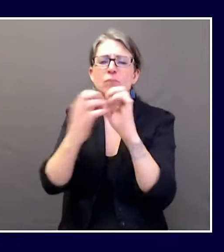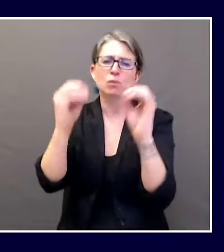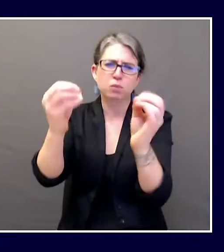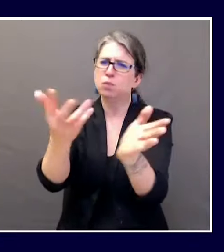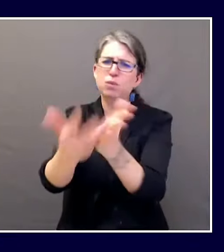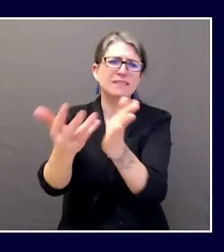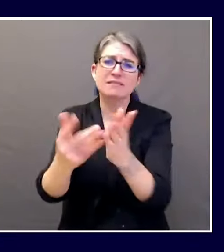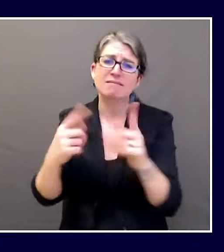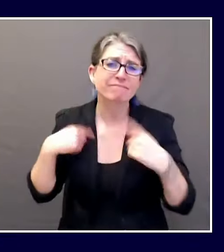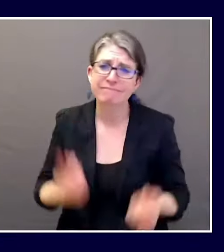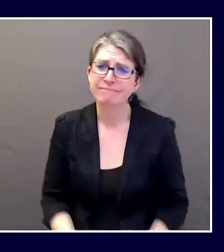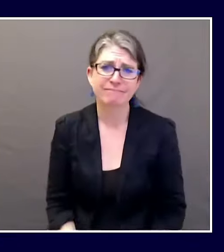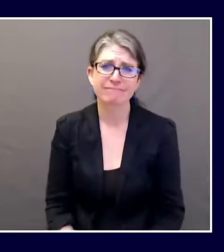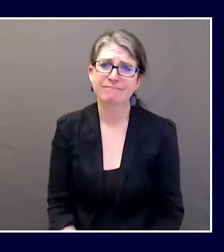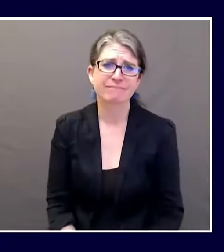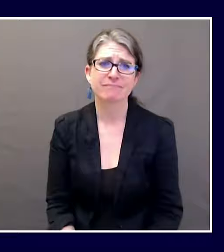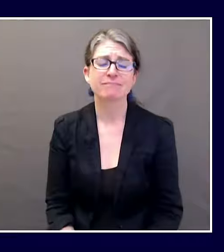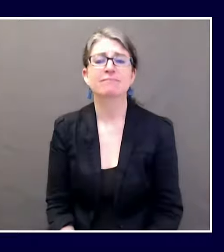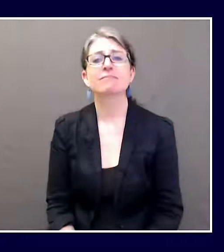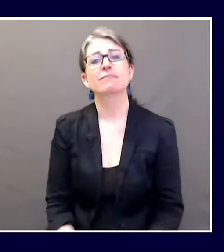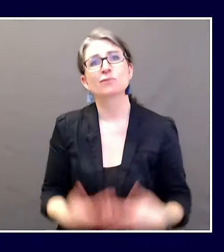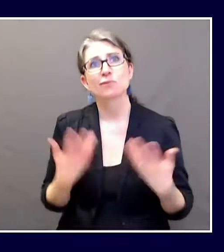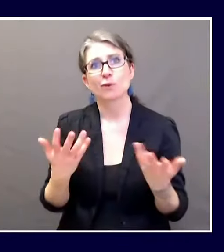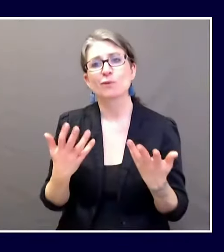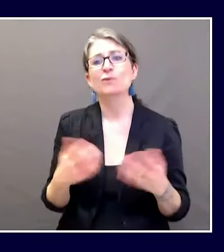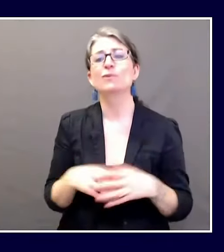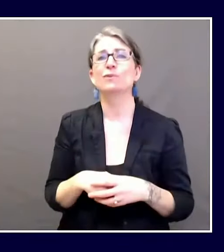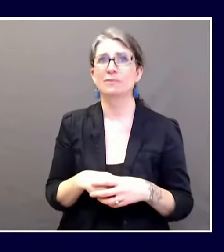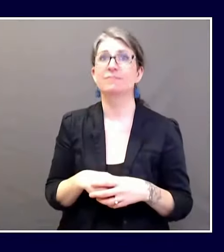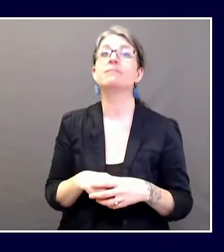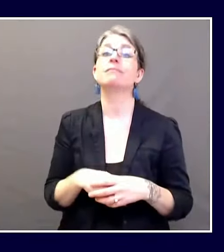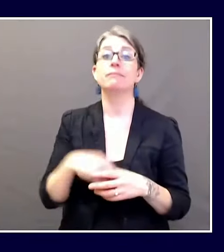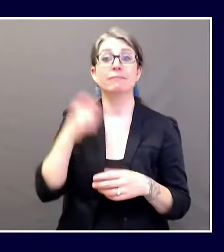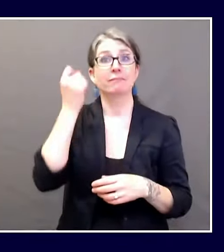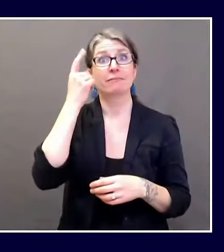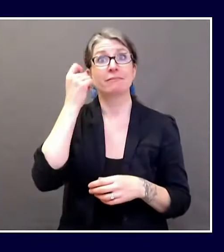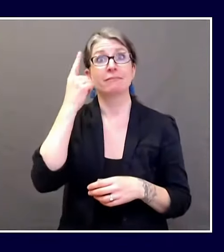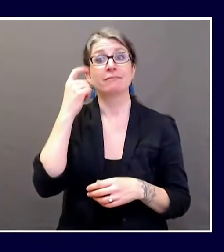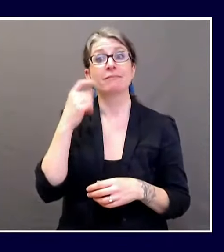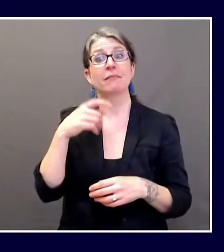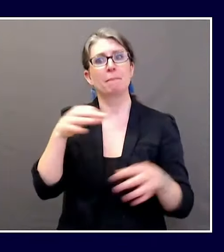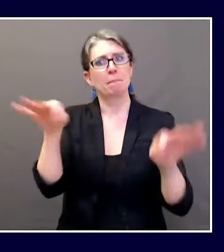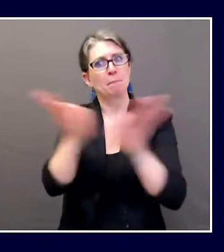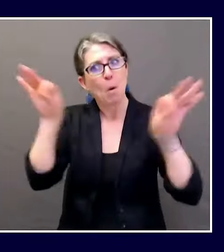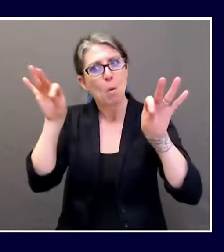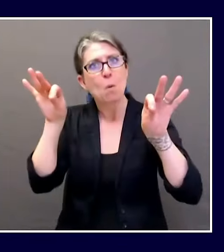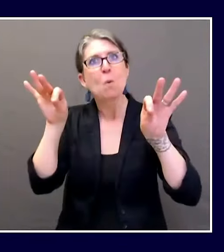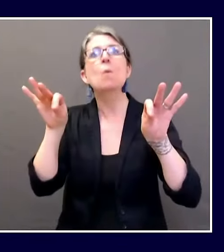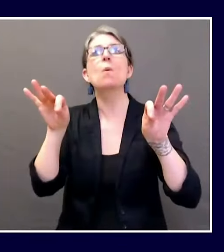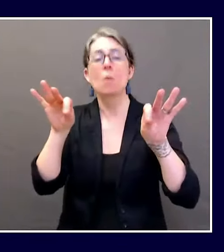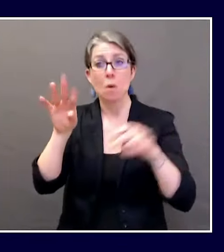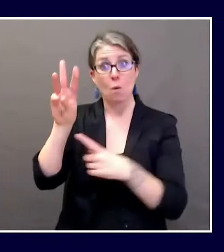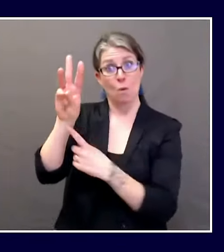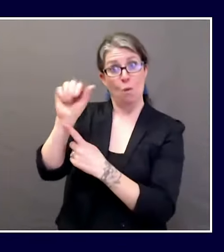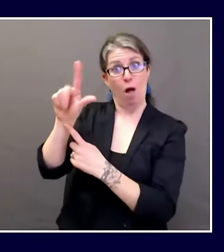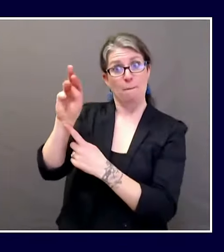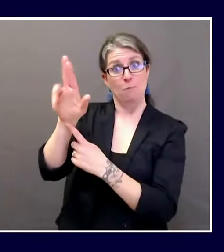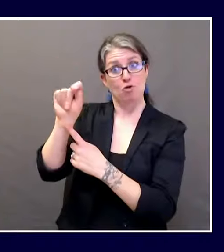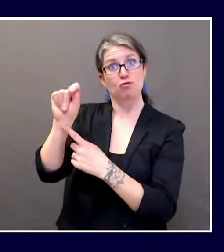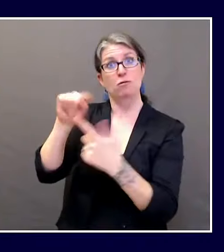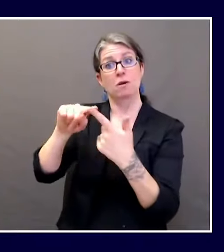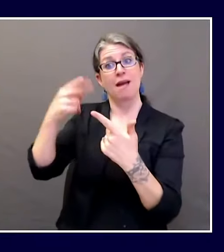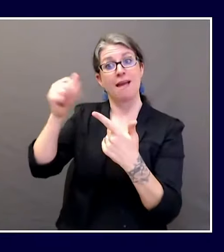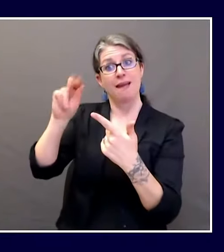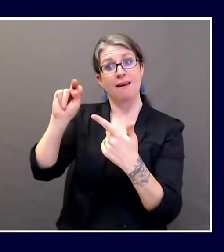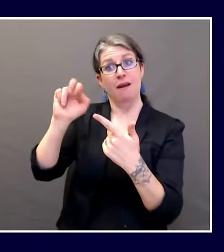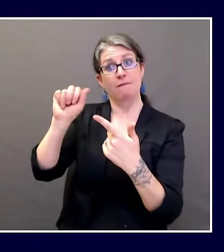vaccine. The locations that we've chosen to activate, be it Walmart, Hannaford's, or Walgreens, we chose deliberately. We looked for